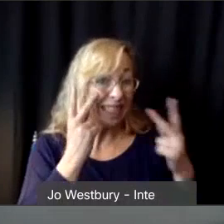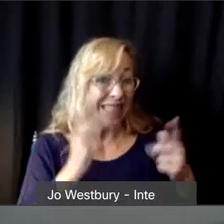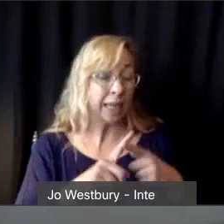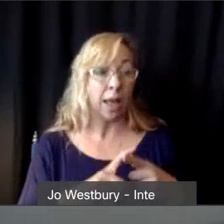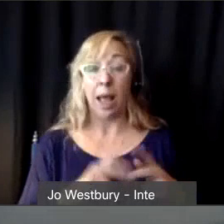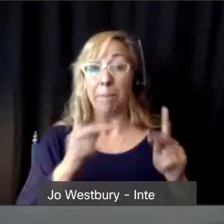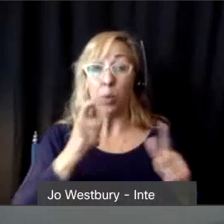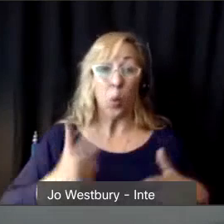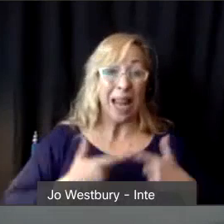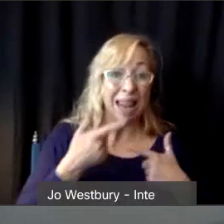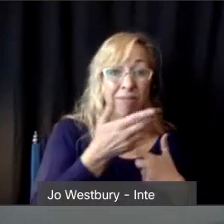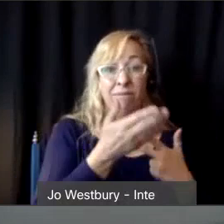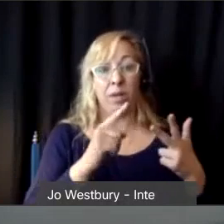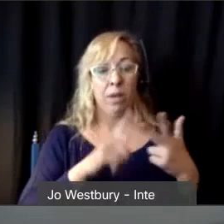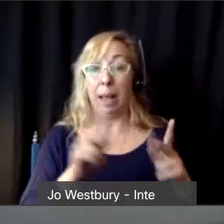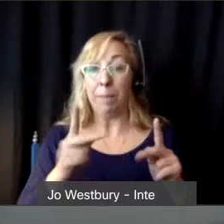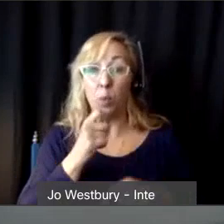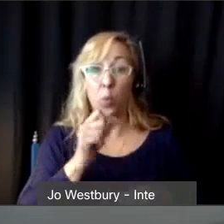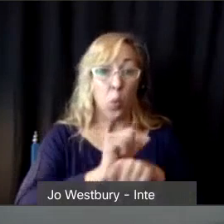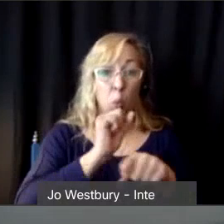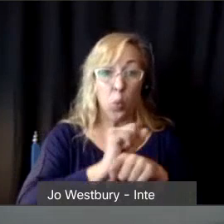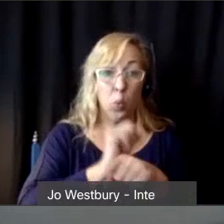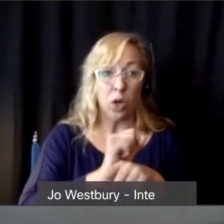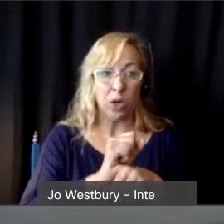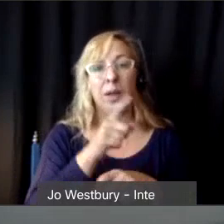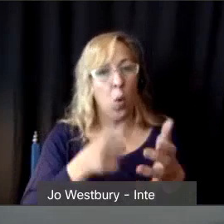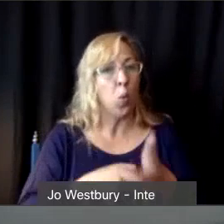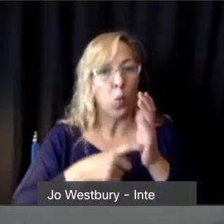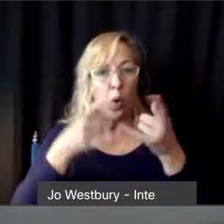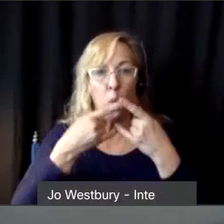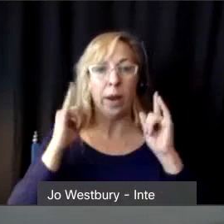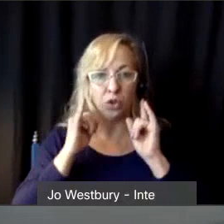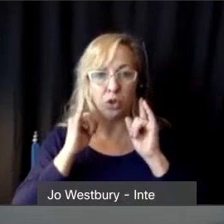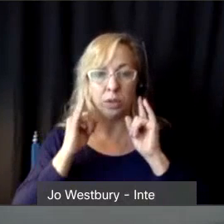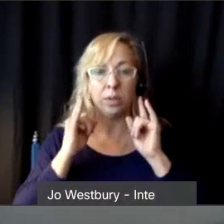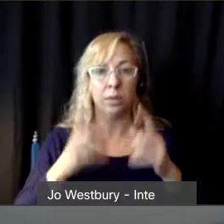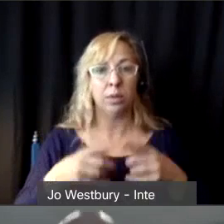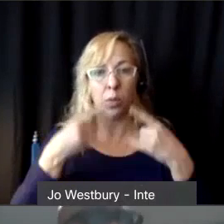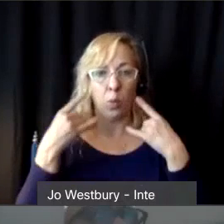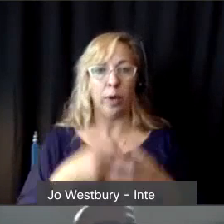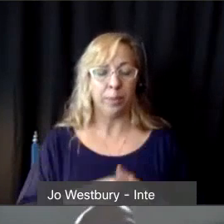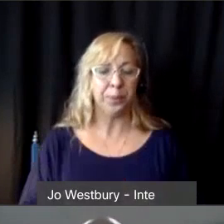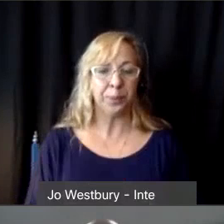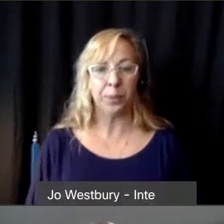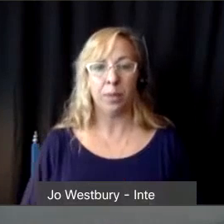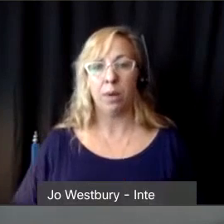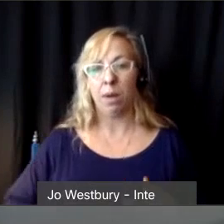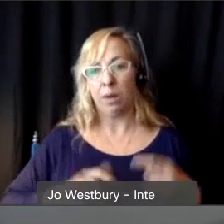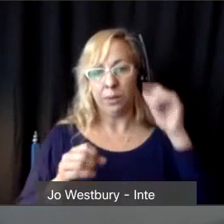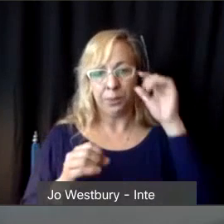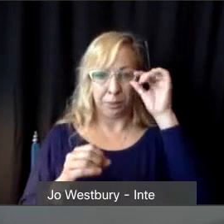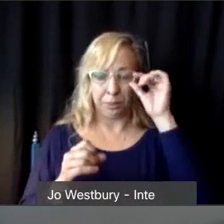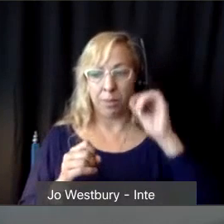visiting the ICF are not household members of the person at the intermediate care facility. if you recall,